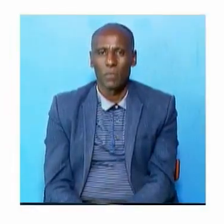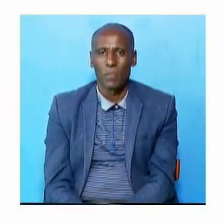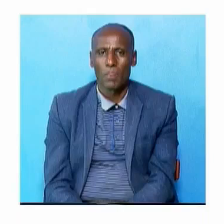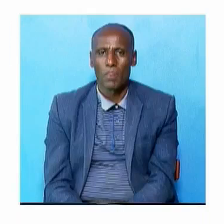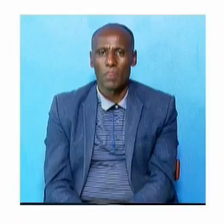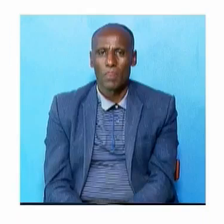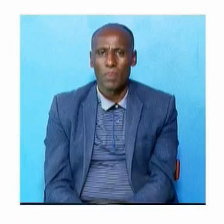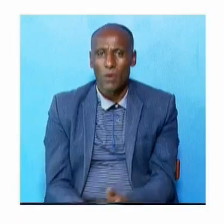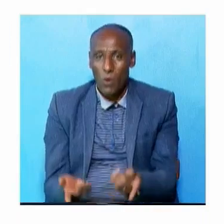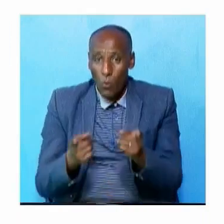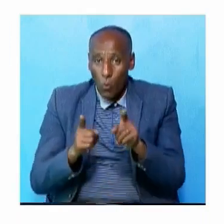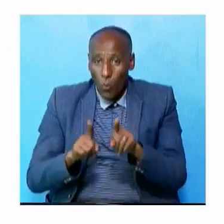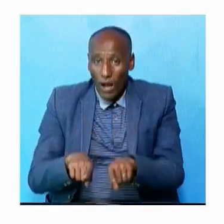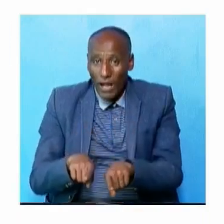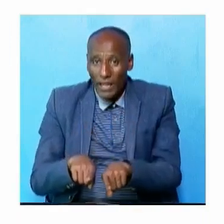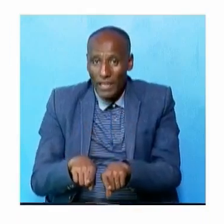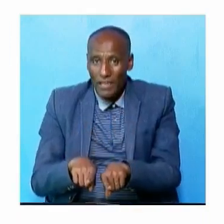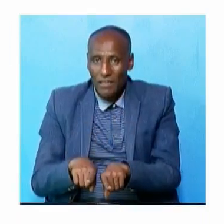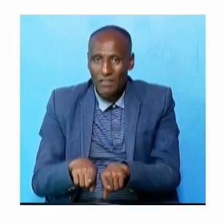While